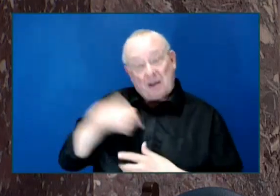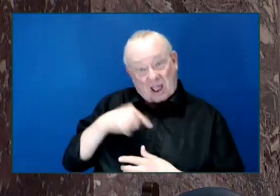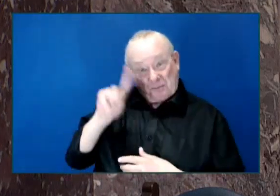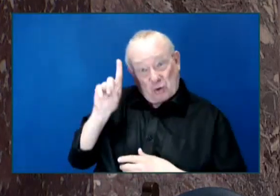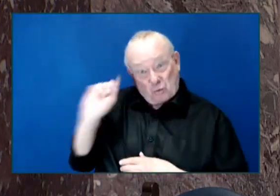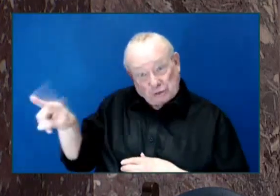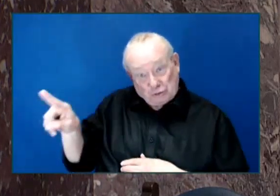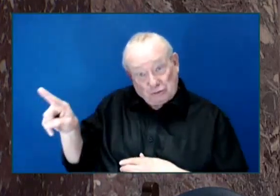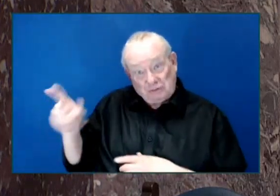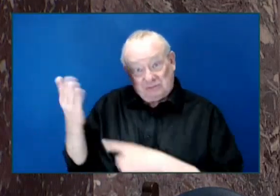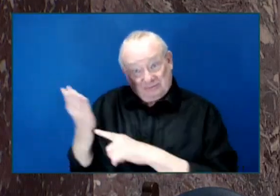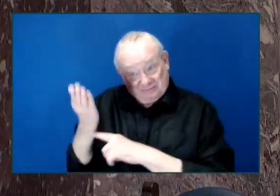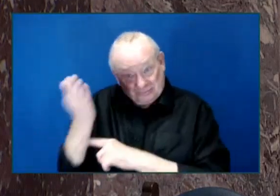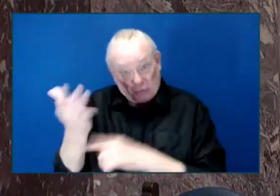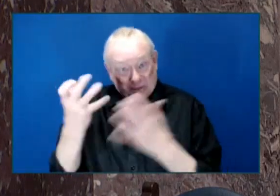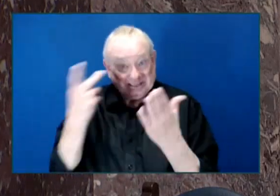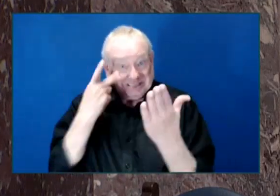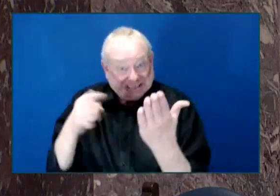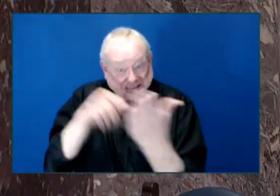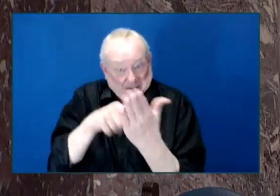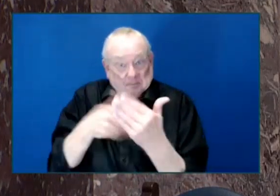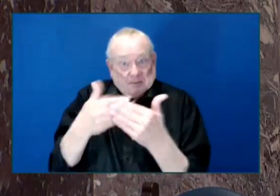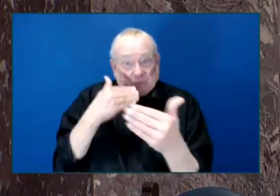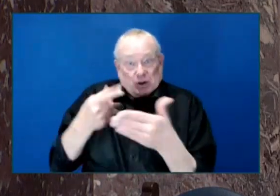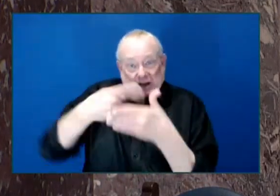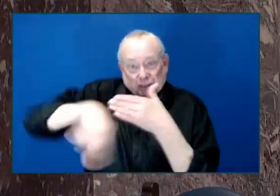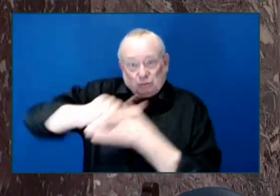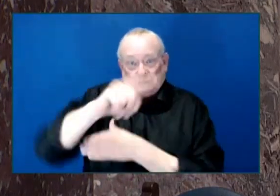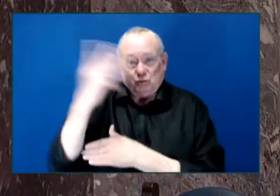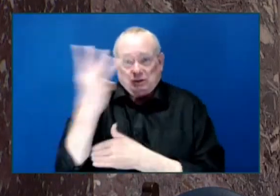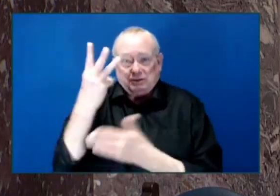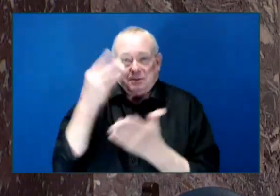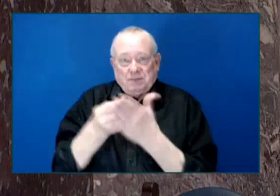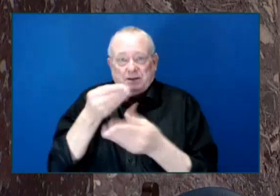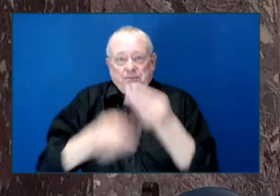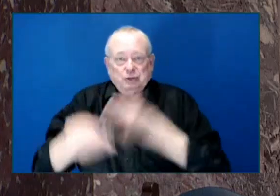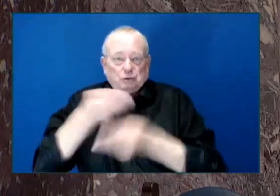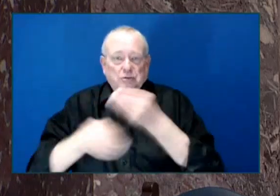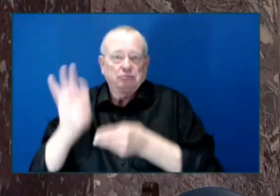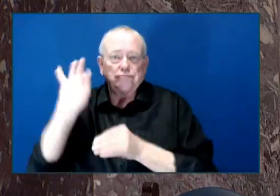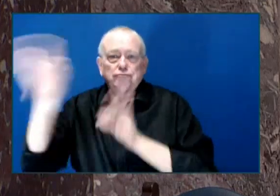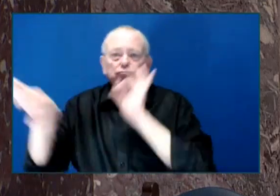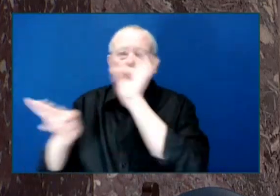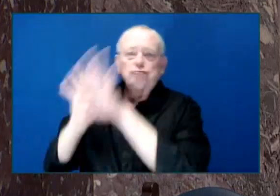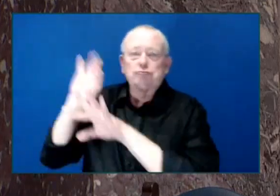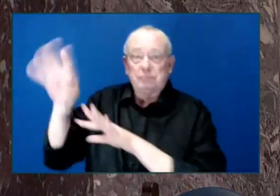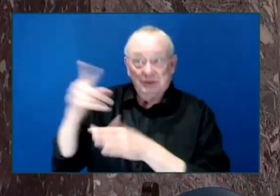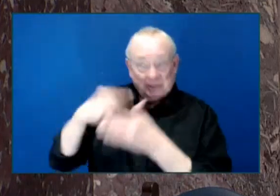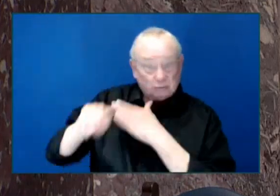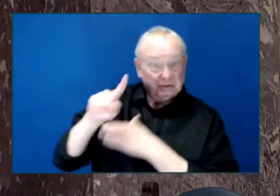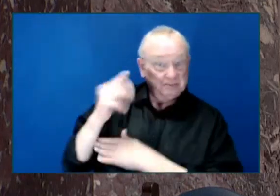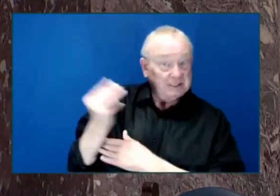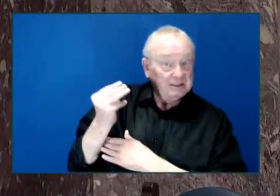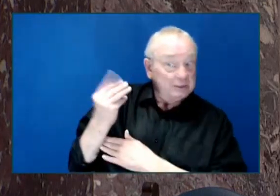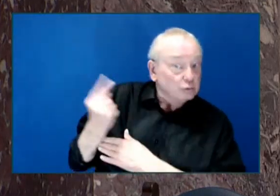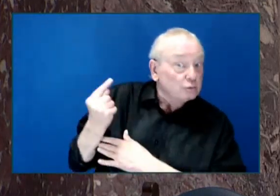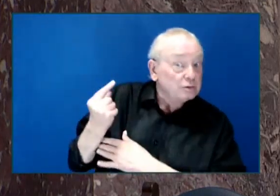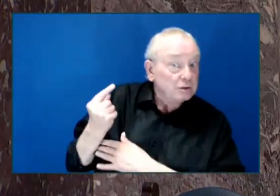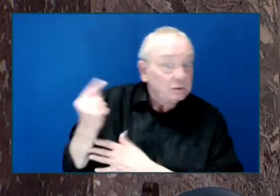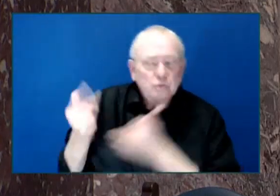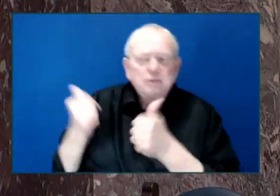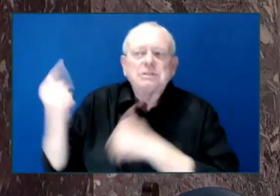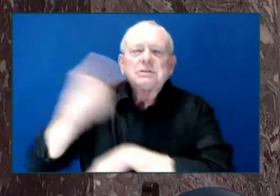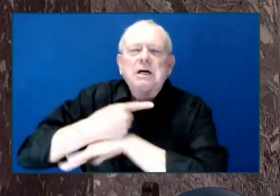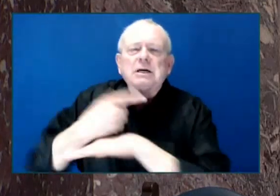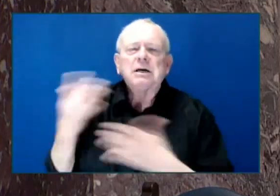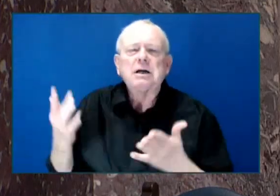next Wednesday. So will the Premier be releasing it on Monday next week or Tuesday next week, or is his intention to table it in this